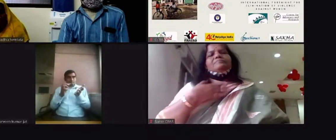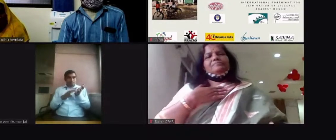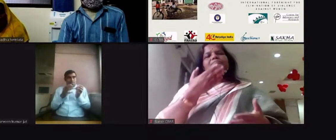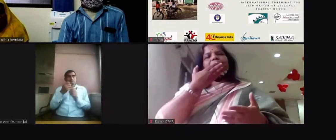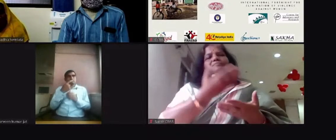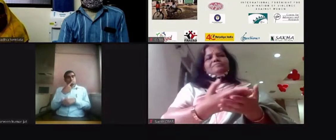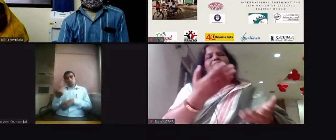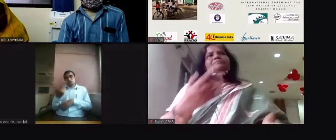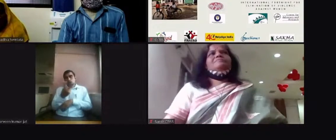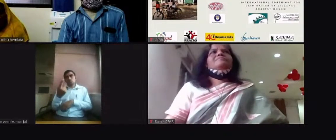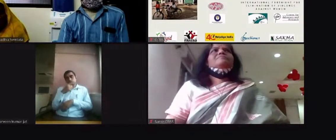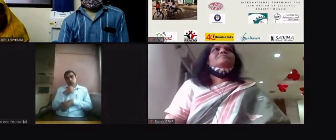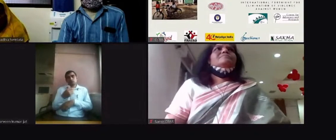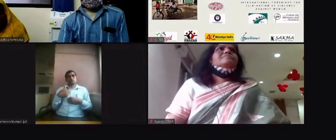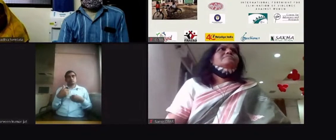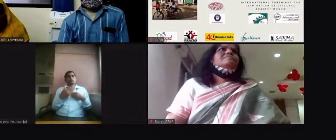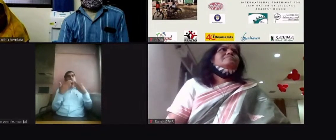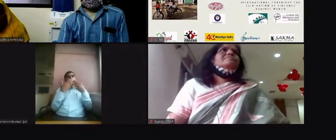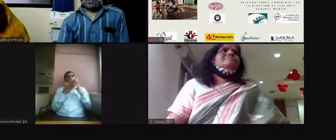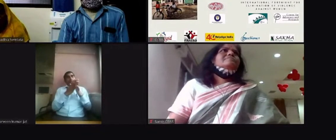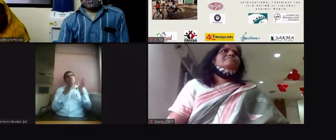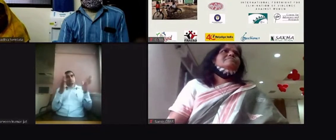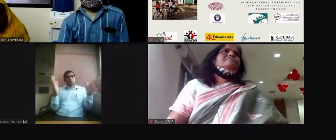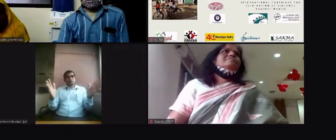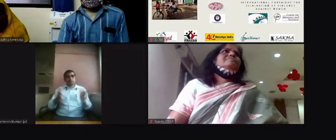really helpful.